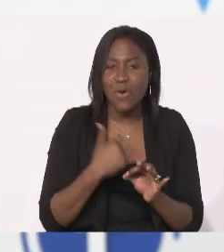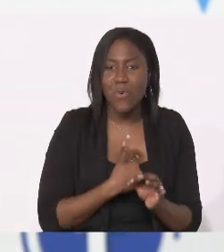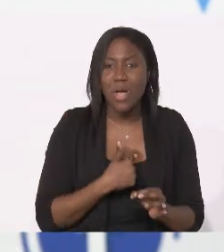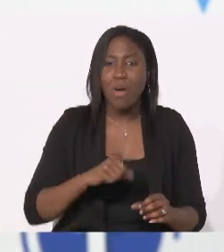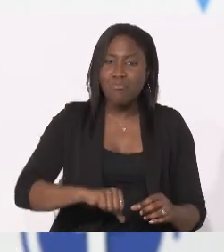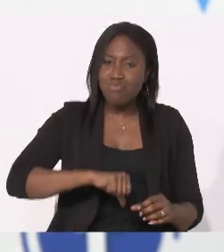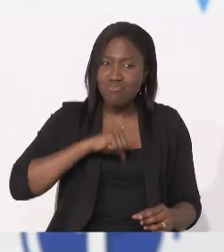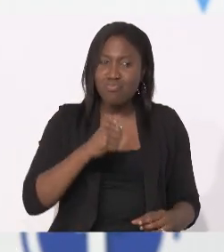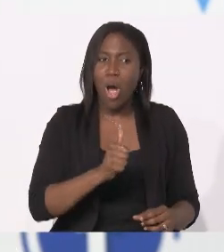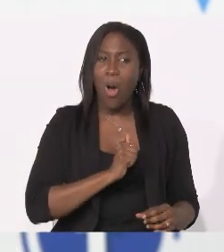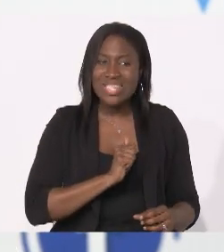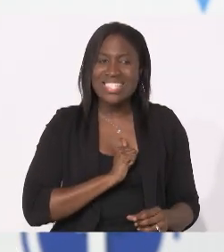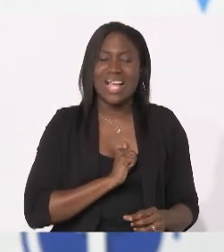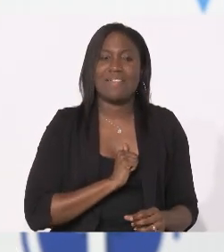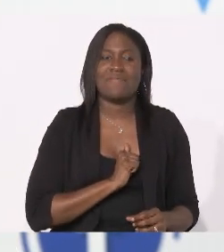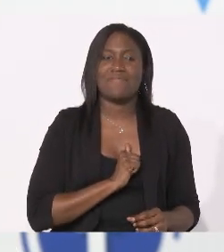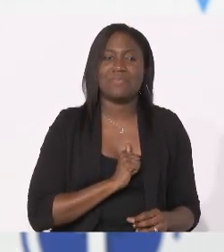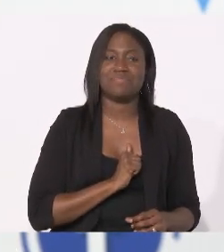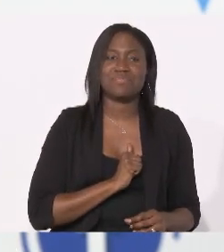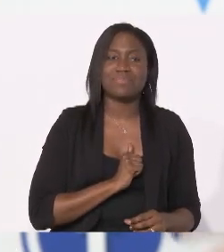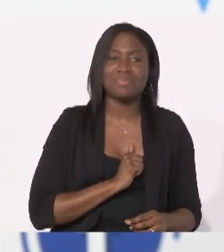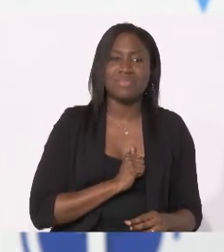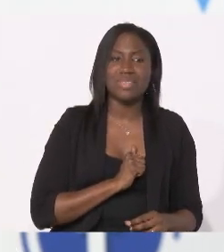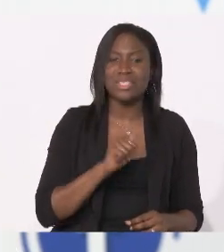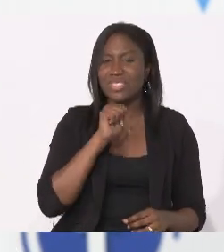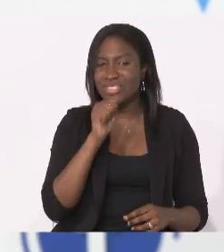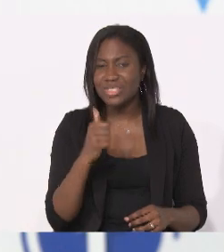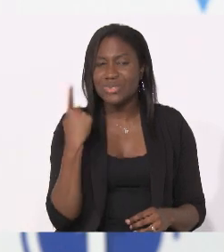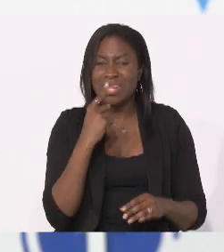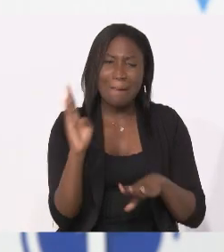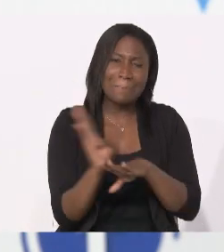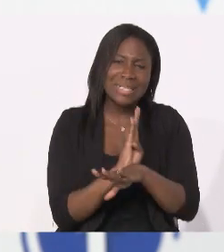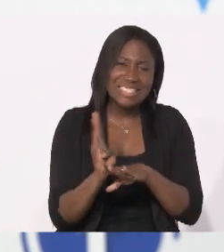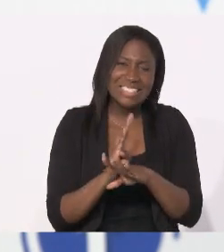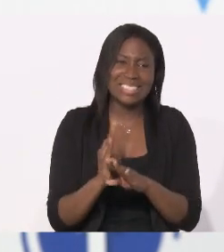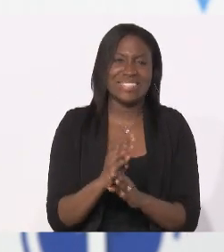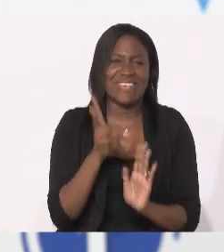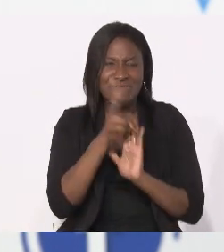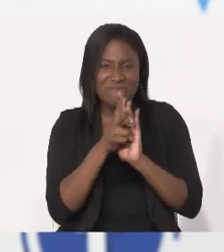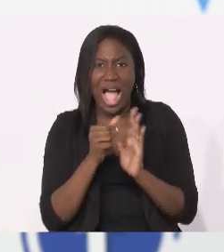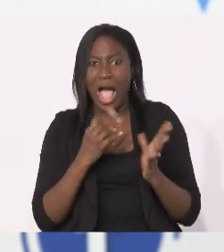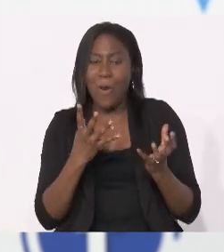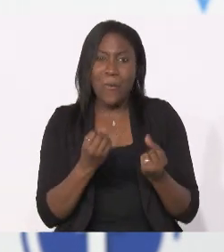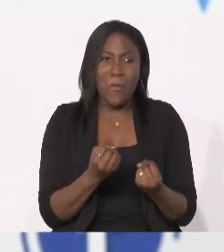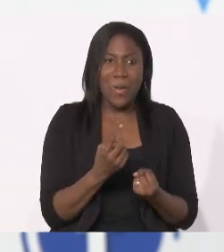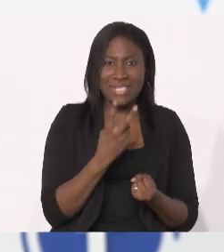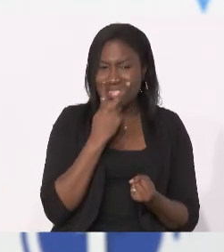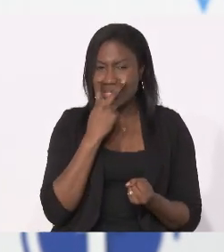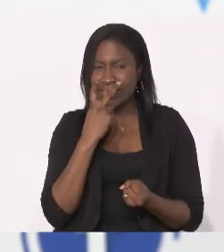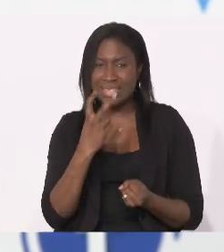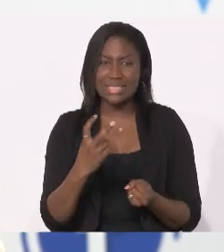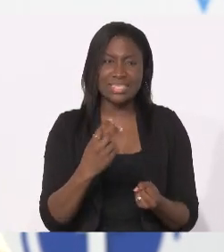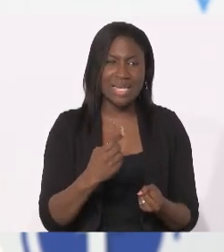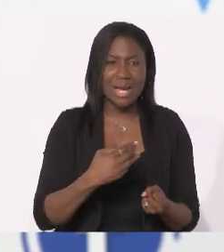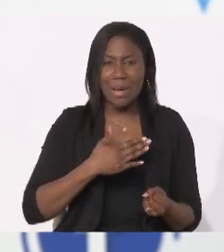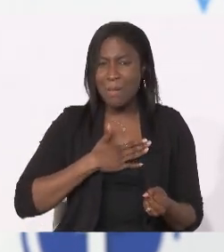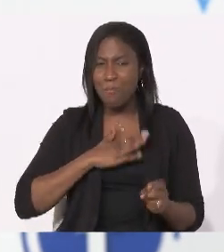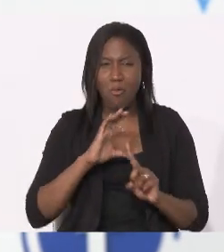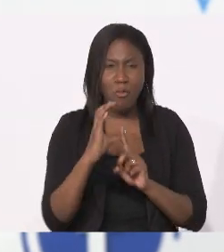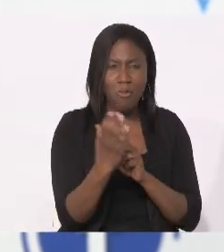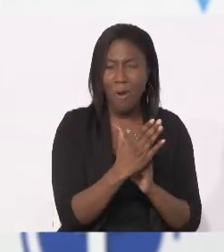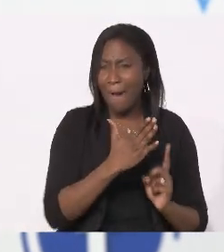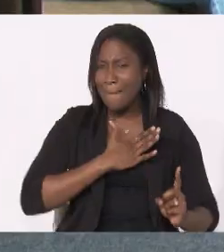maybe that child will grow up now and say, "No, I want to see us." Because I have people, young people, still telling me, "My mother and father don't want me to be in this business,"